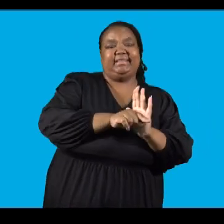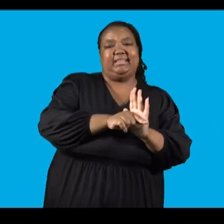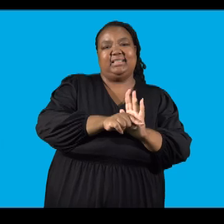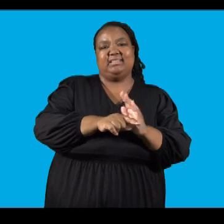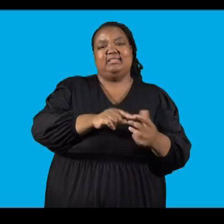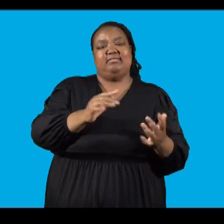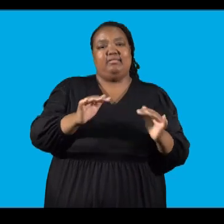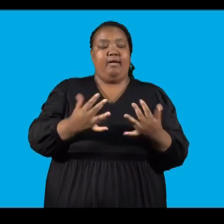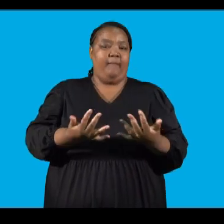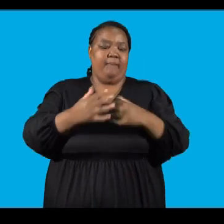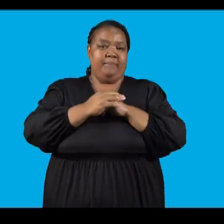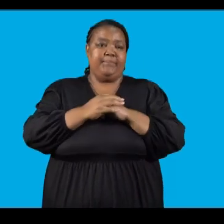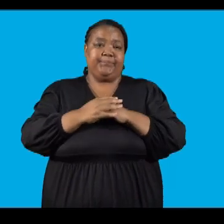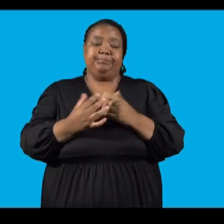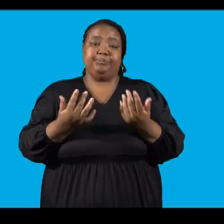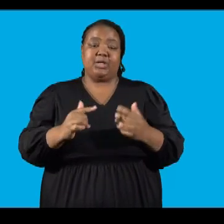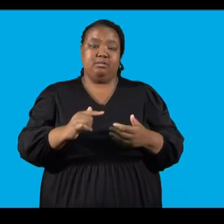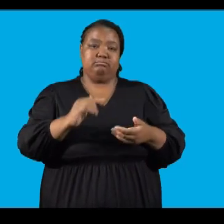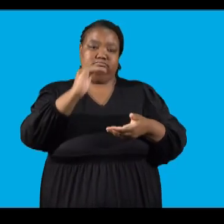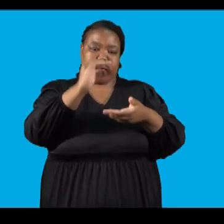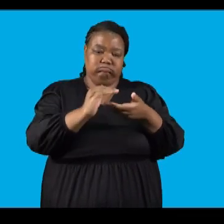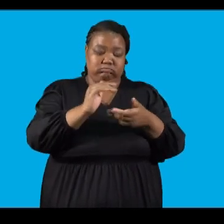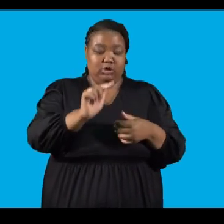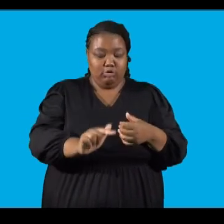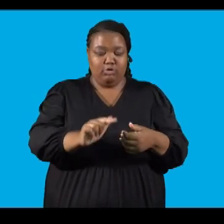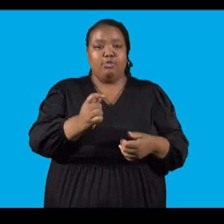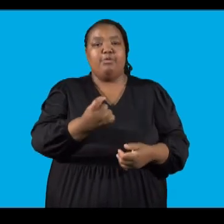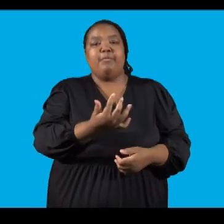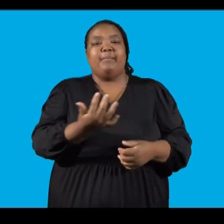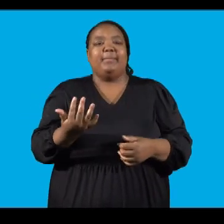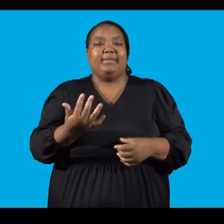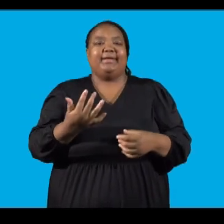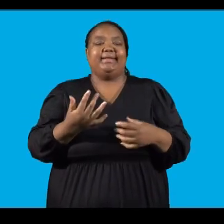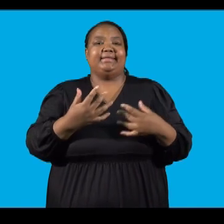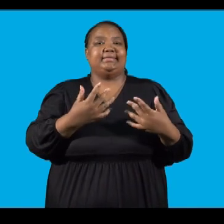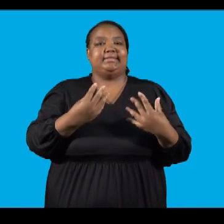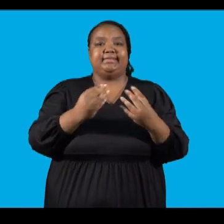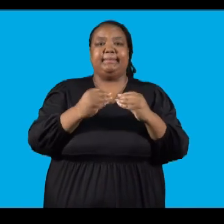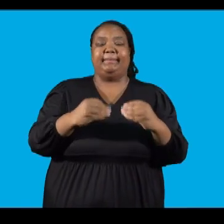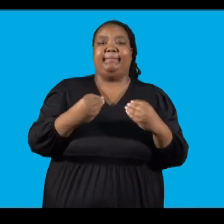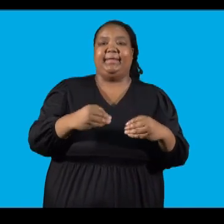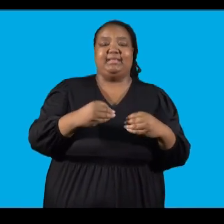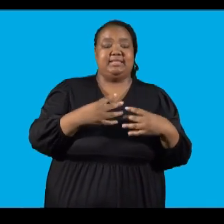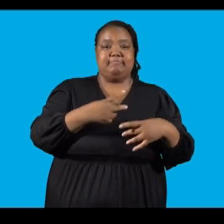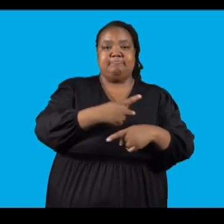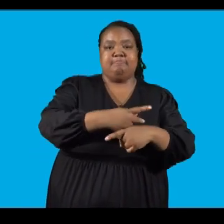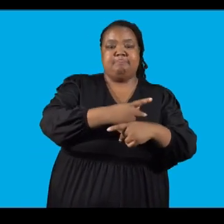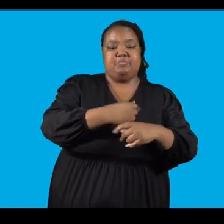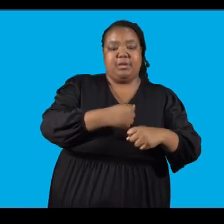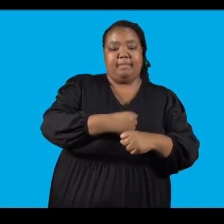talking about the effect of low prices on producers. How